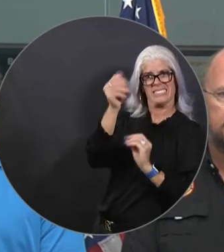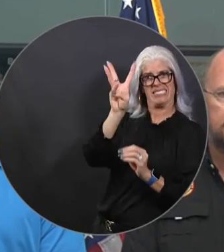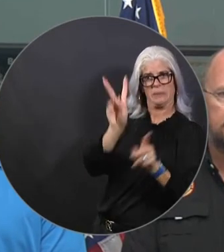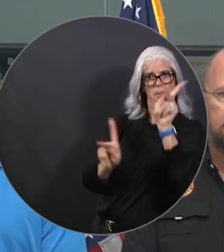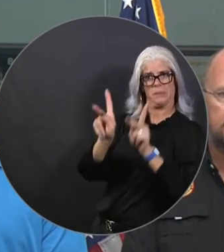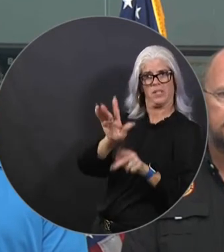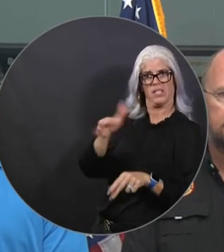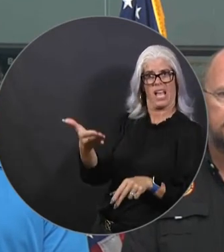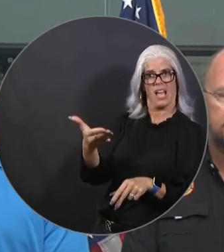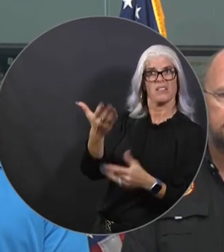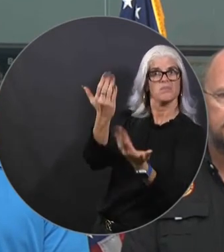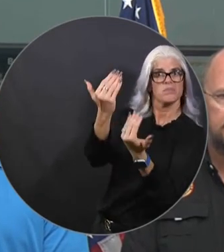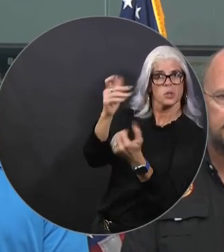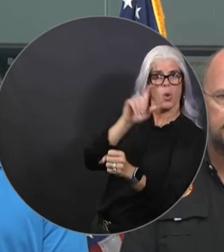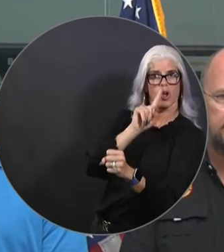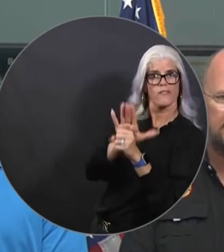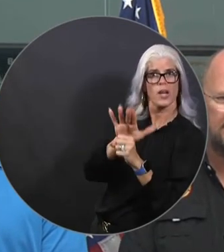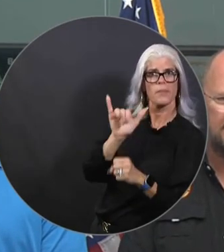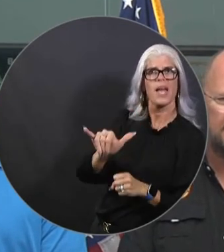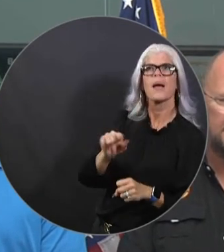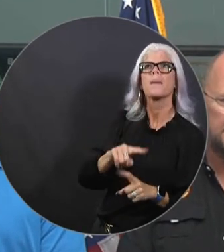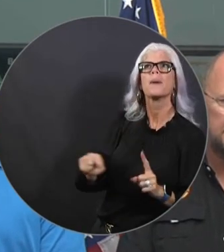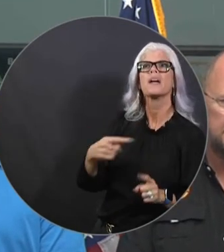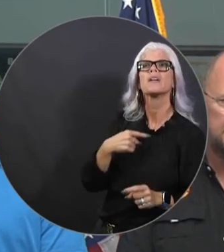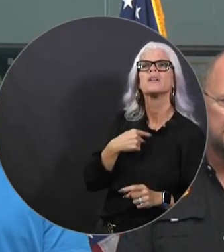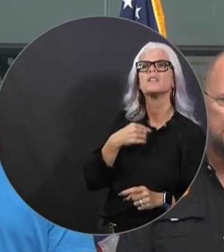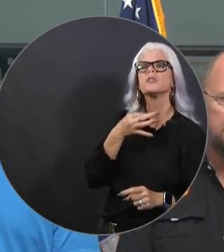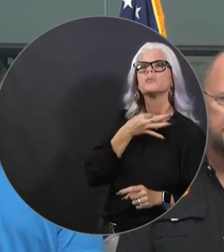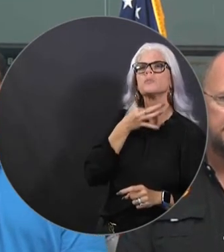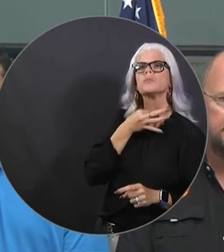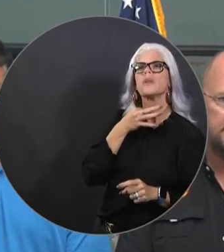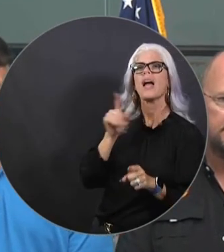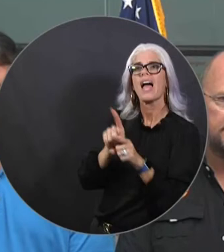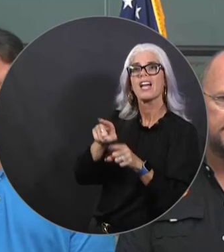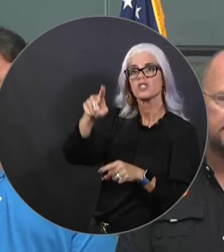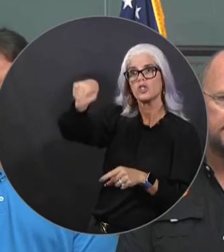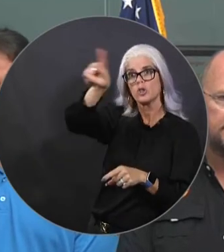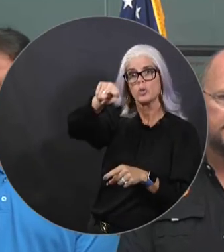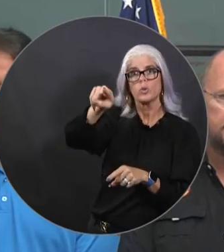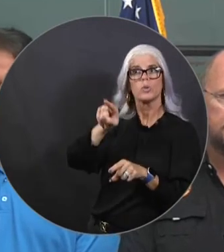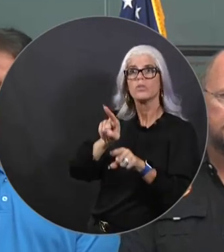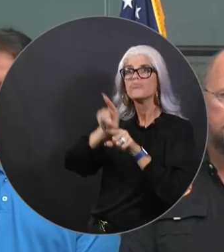confirming that. But I'm wondering, as you're getting out to these barrier islands now,